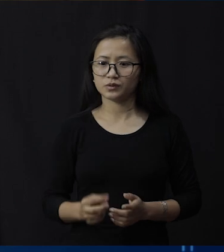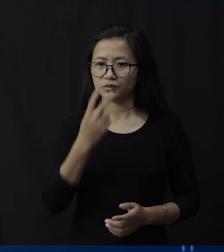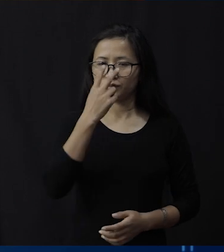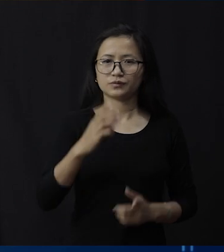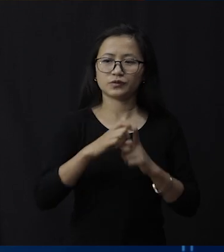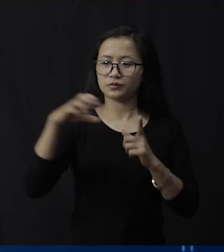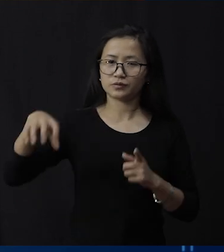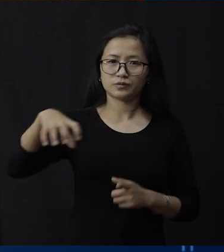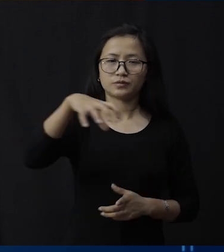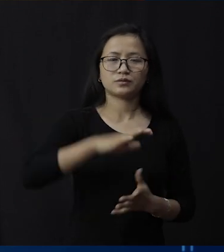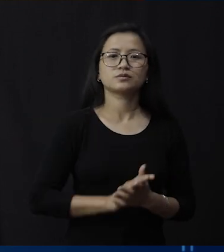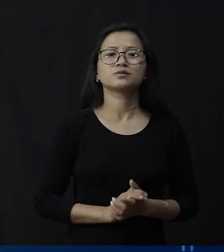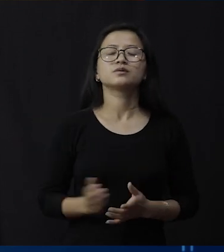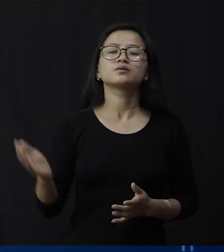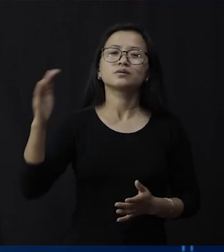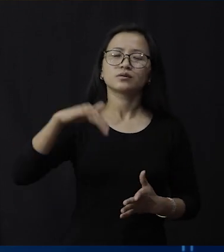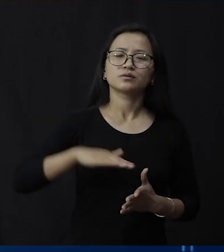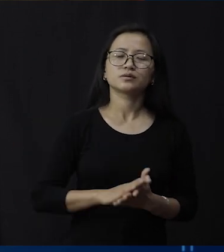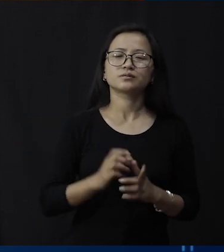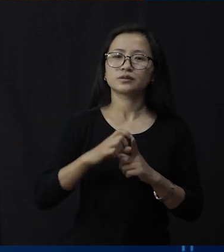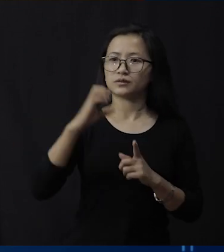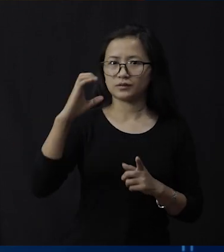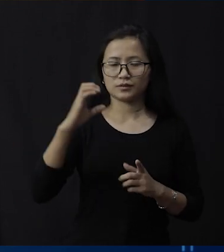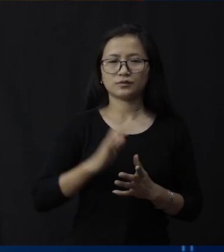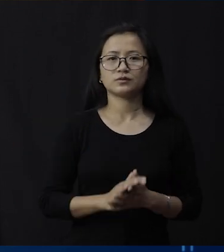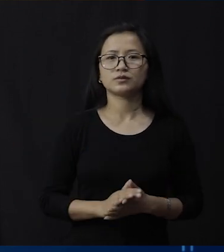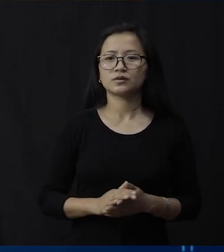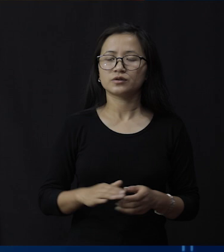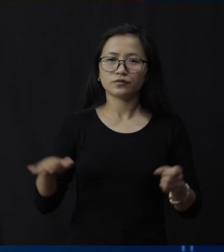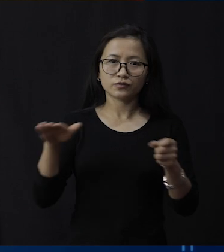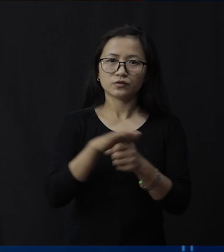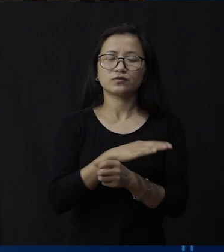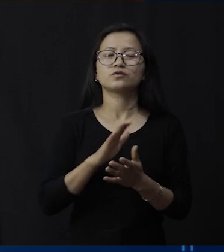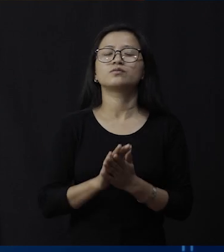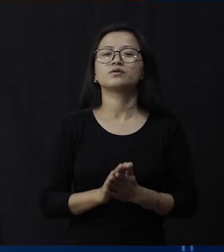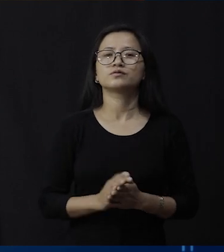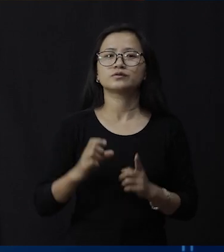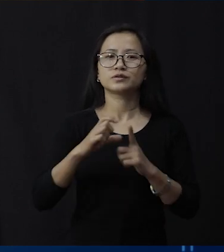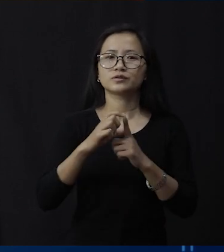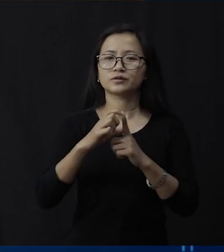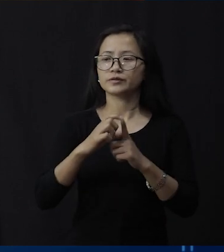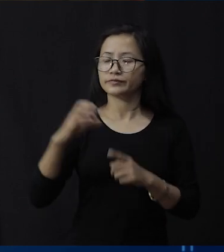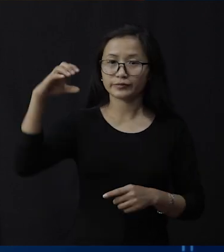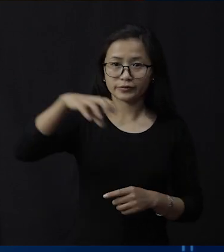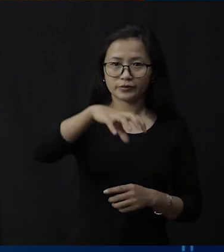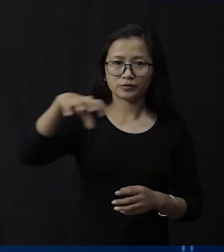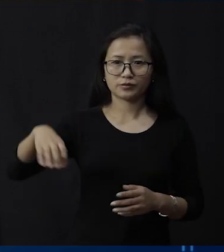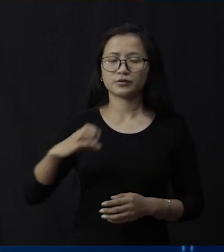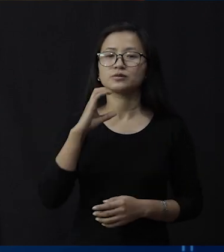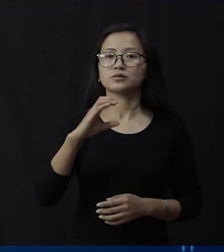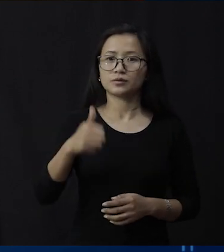the district and we call him as the DC, and the full form of DC is district